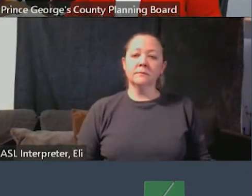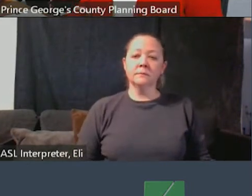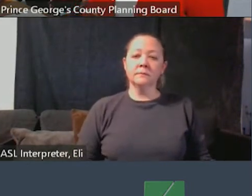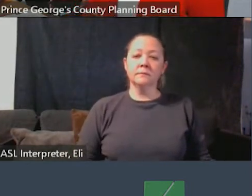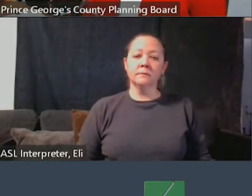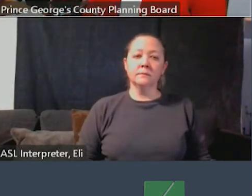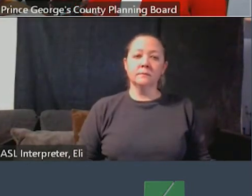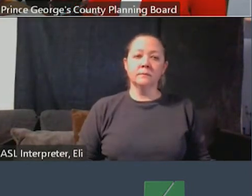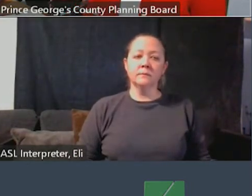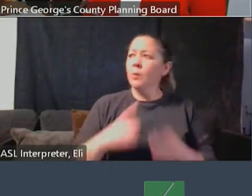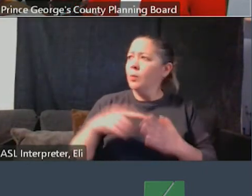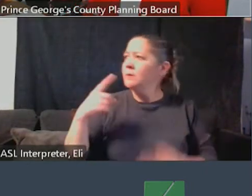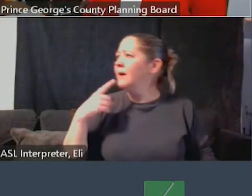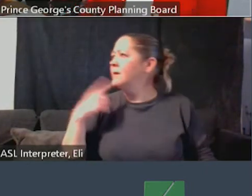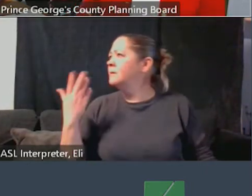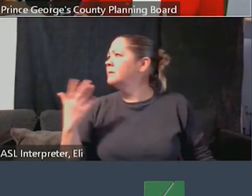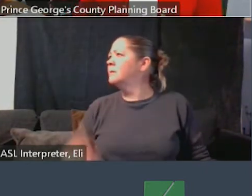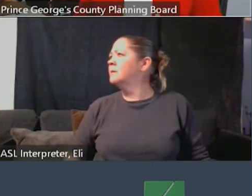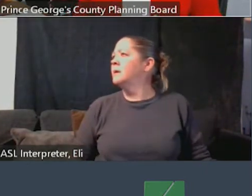What are you saying?